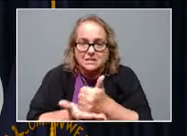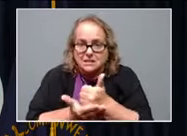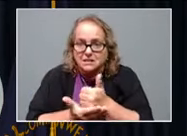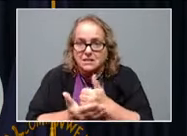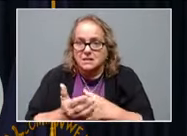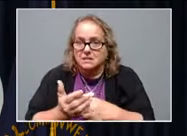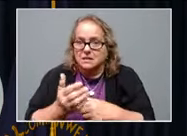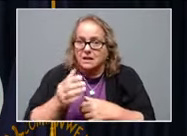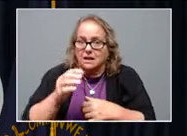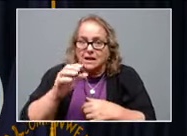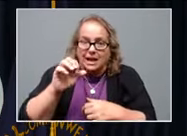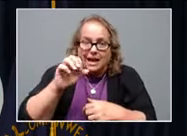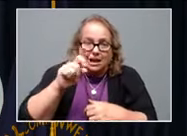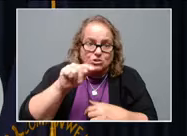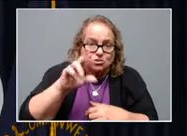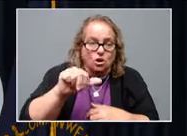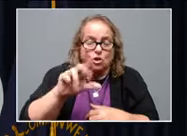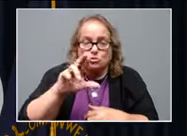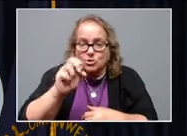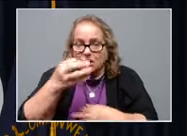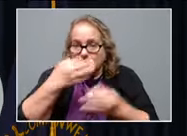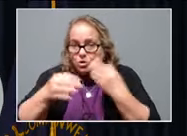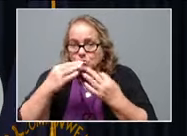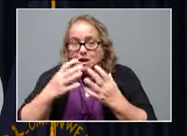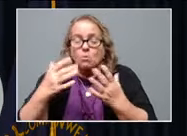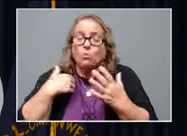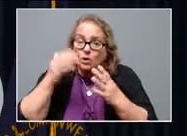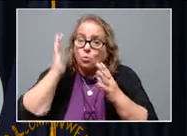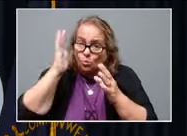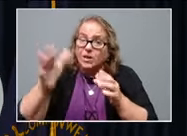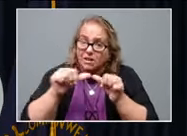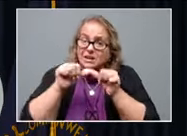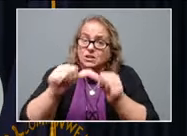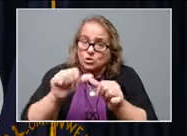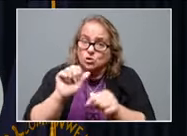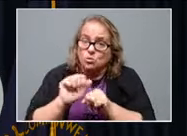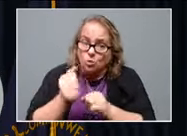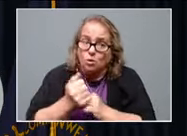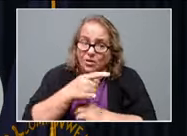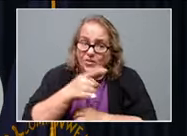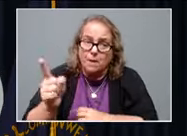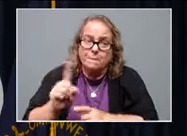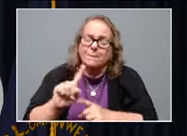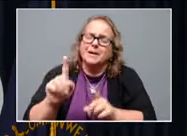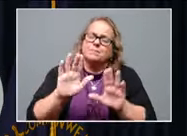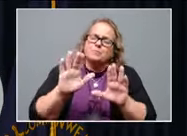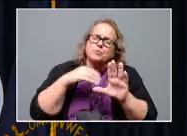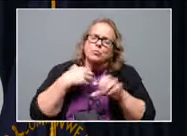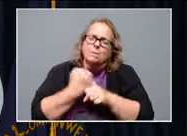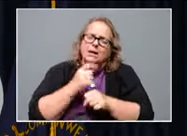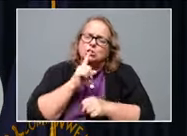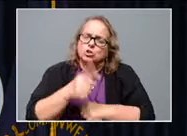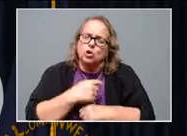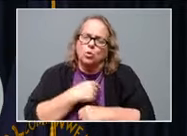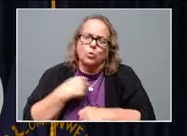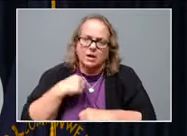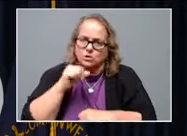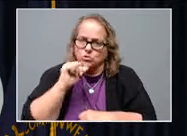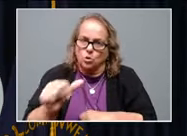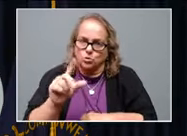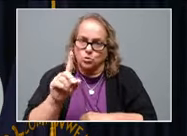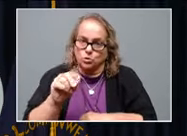extra reimbursement that go there. And we're going to continue to work with them. But here's what I want to make sure that we don't do, that we don't